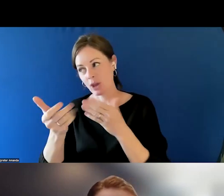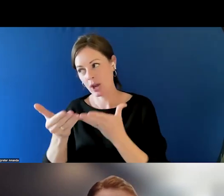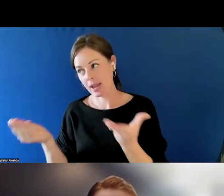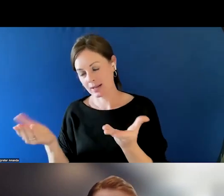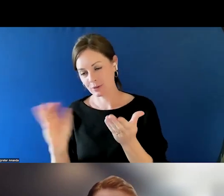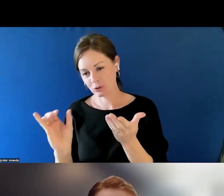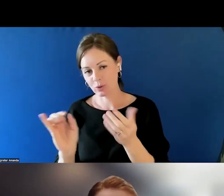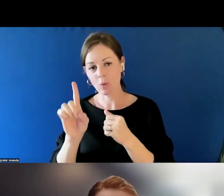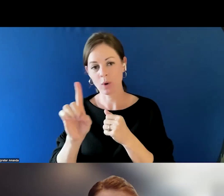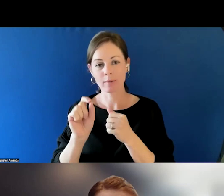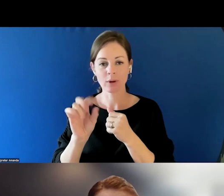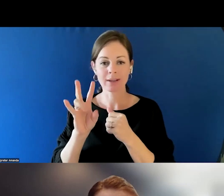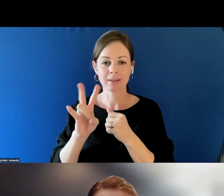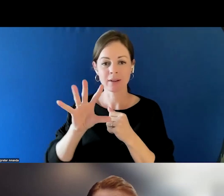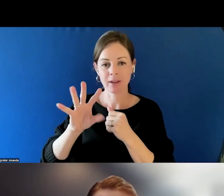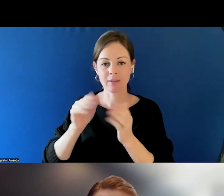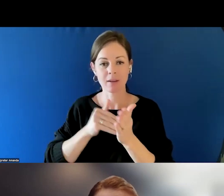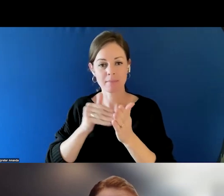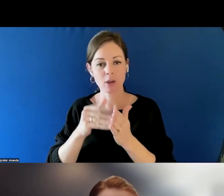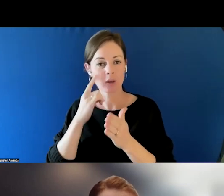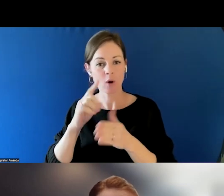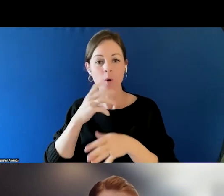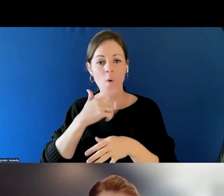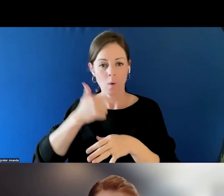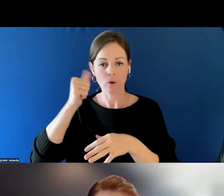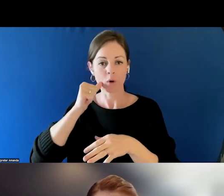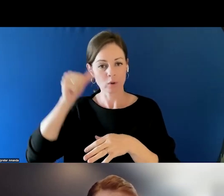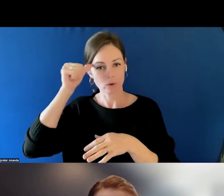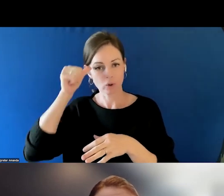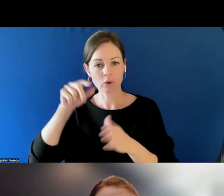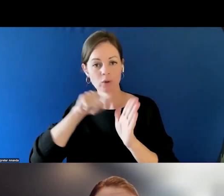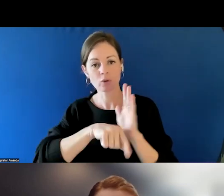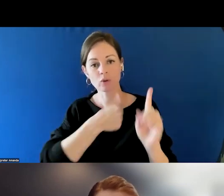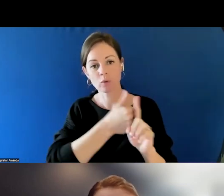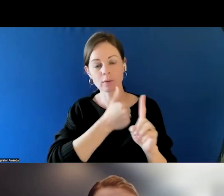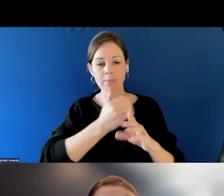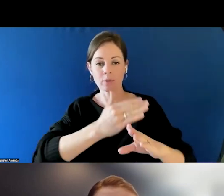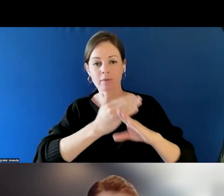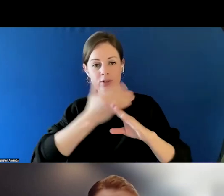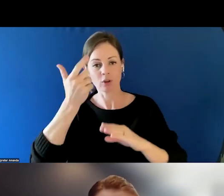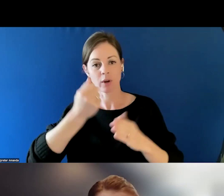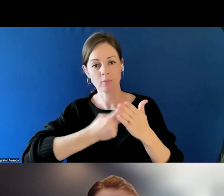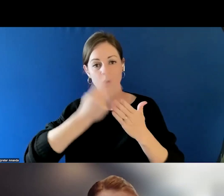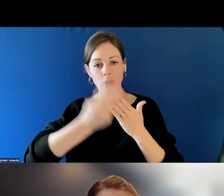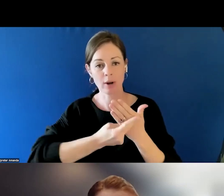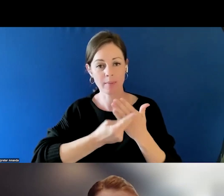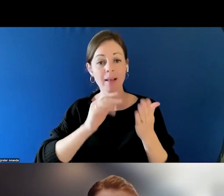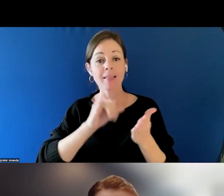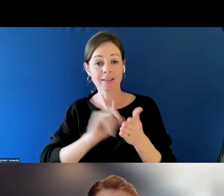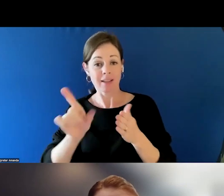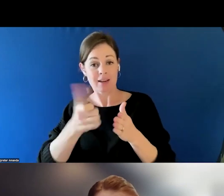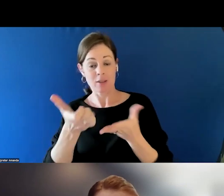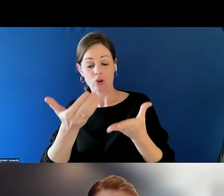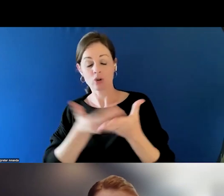is $1.75 million for older adult suicide prevention grant program, and that would be another new request within